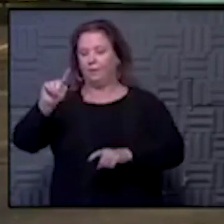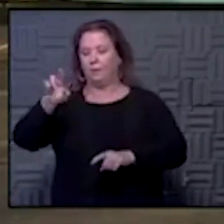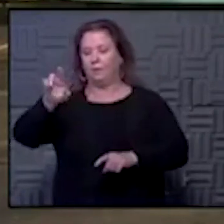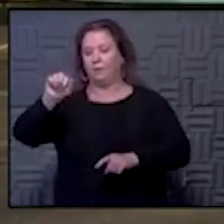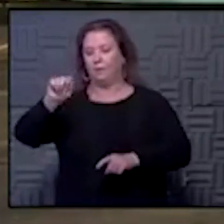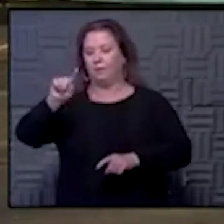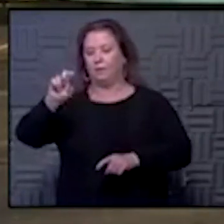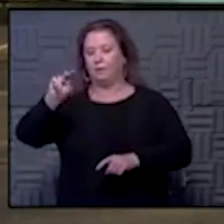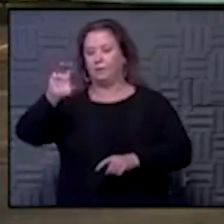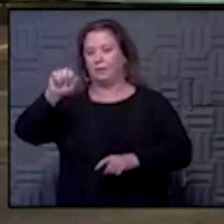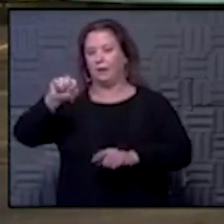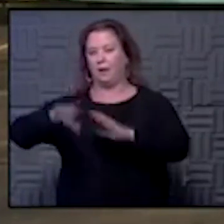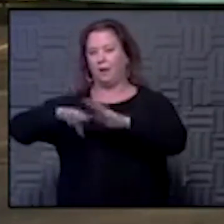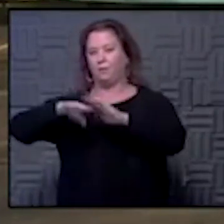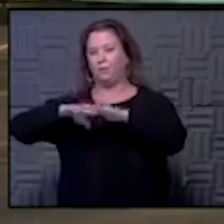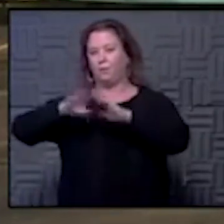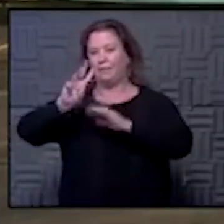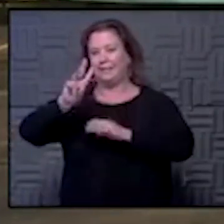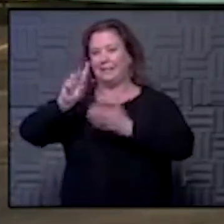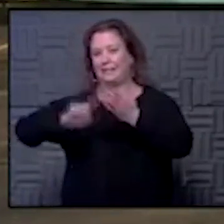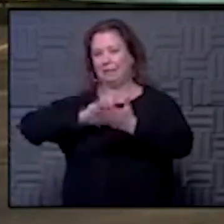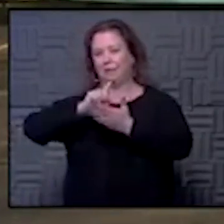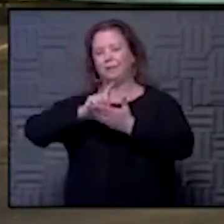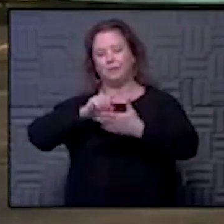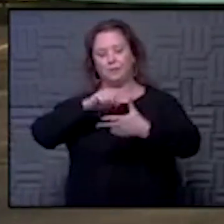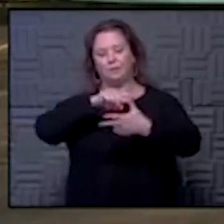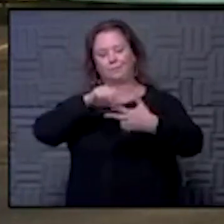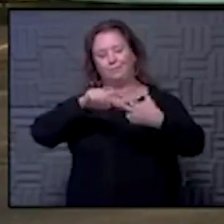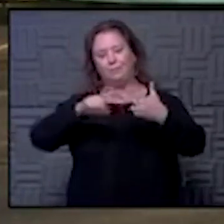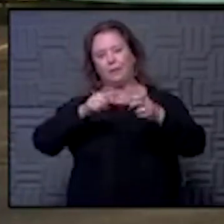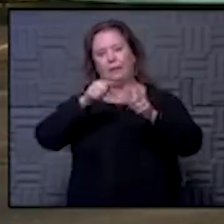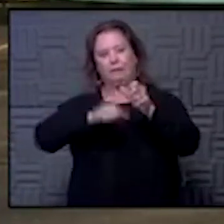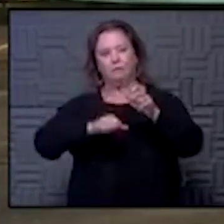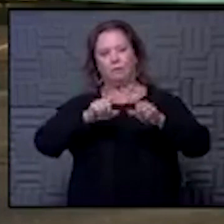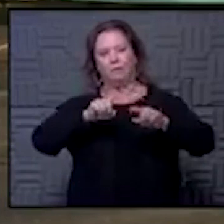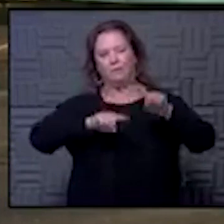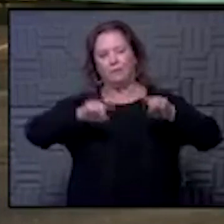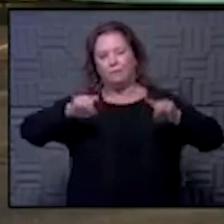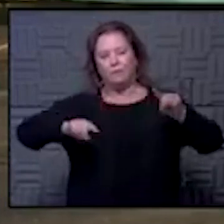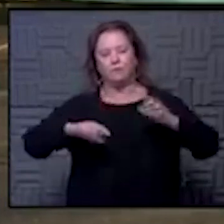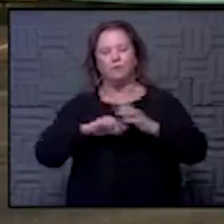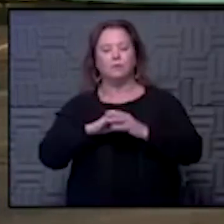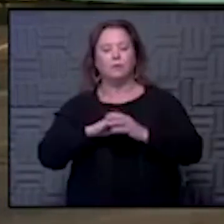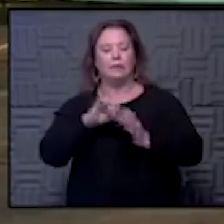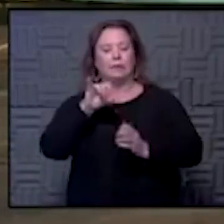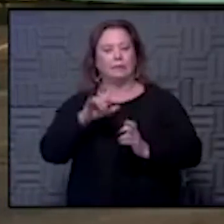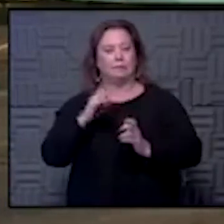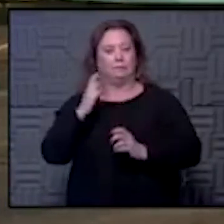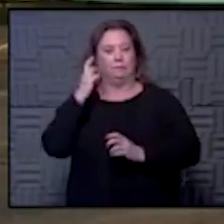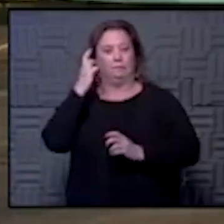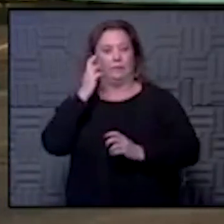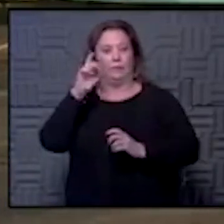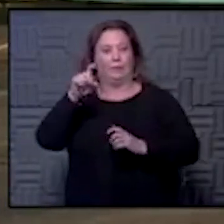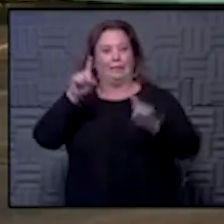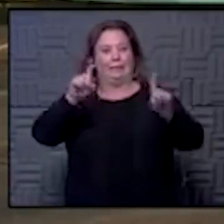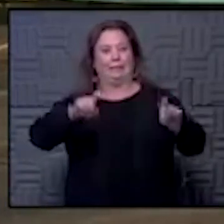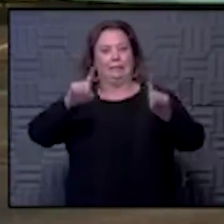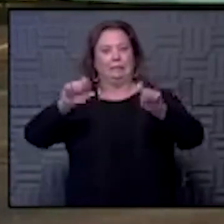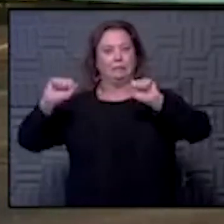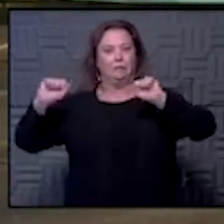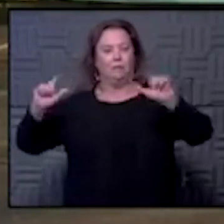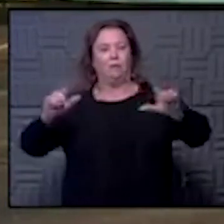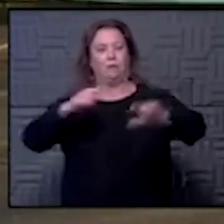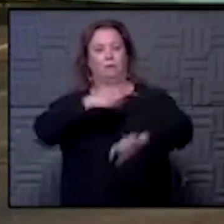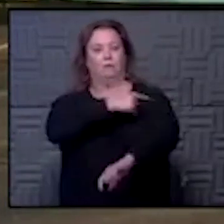have up to 6 hours. So each one of them is going to have their own little differences. And that's why we need to test all these different vaccines,